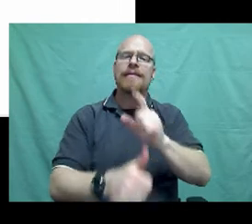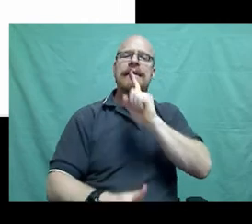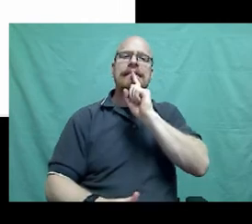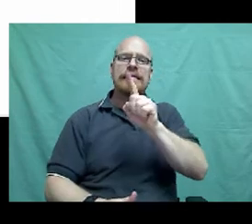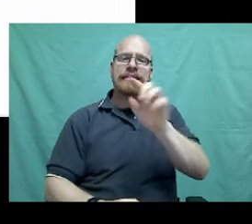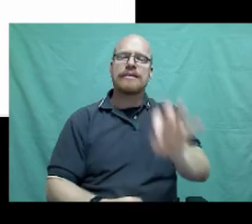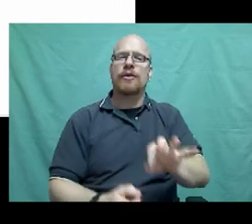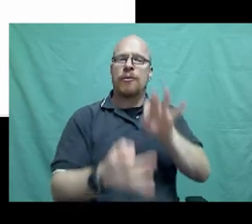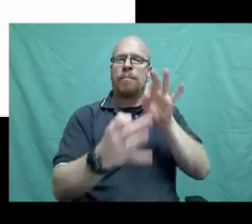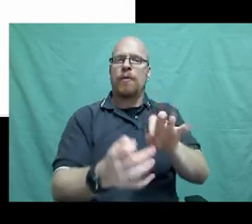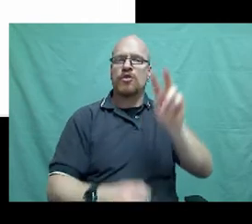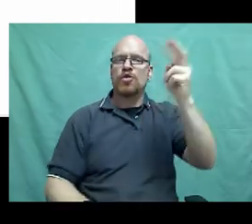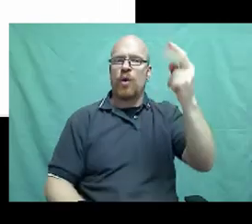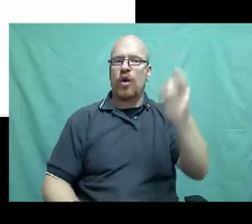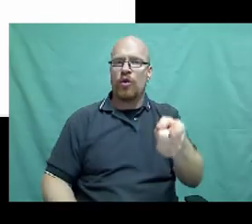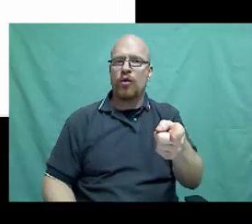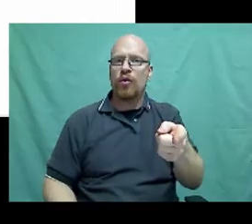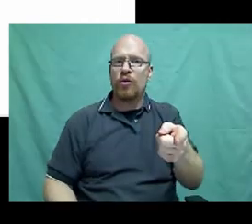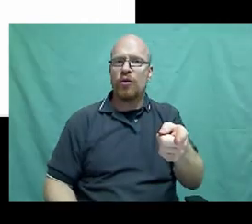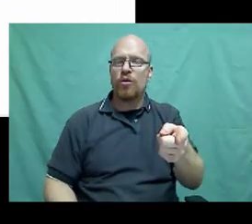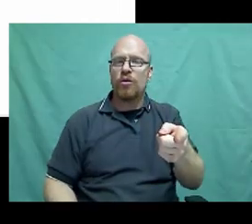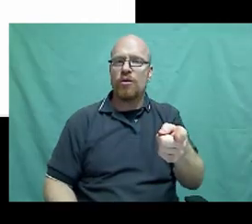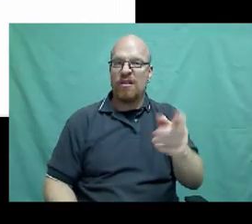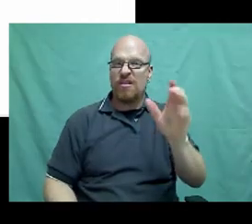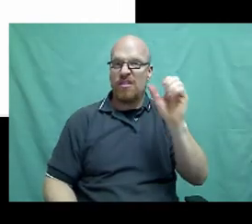400 is a perfect square.